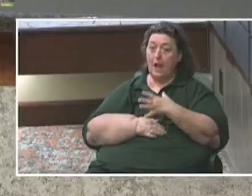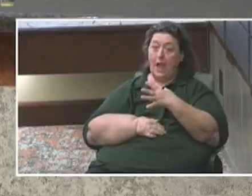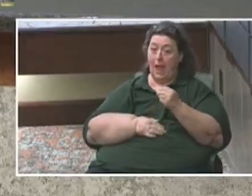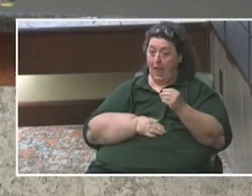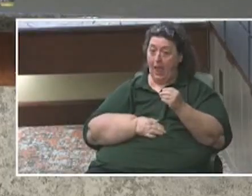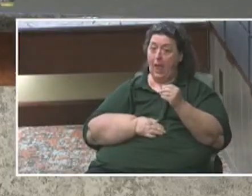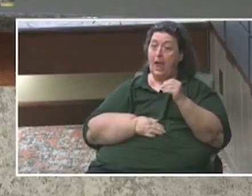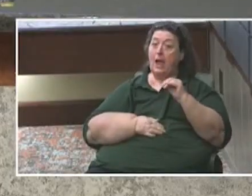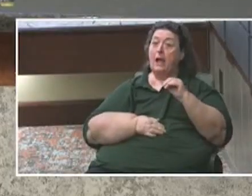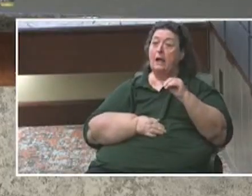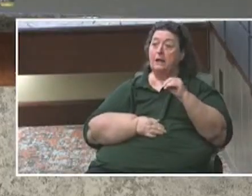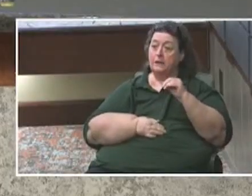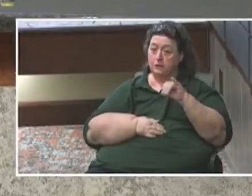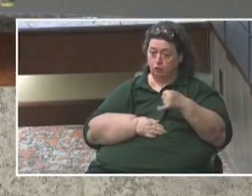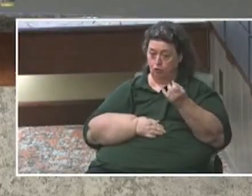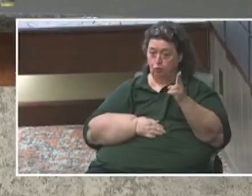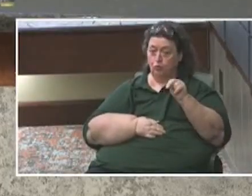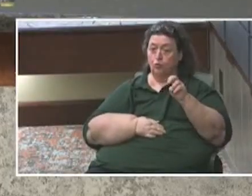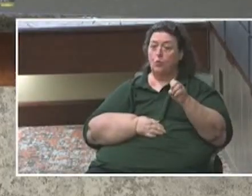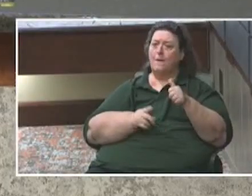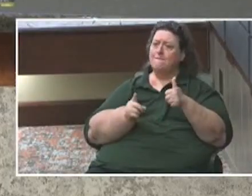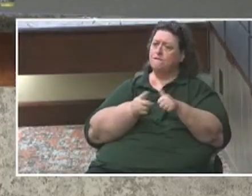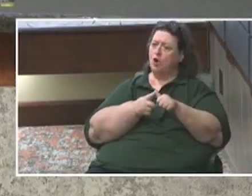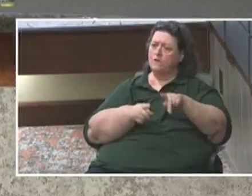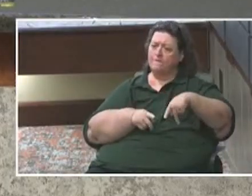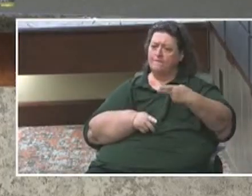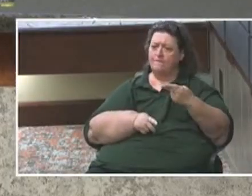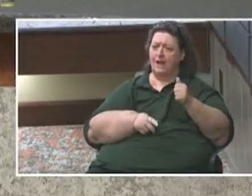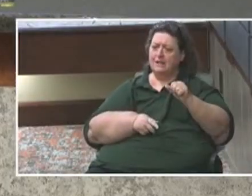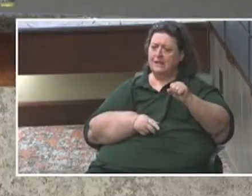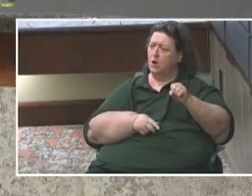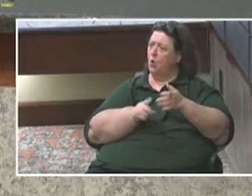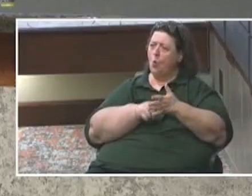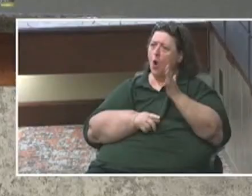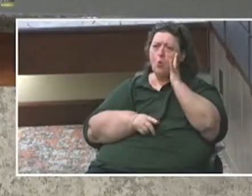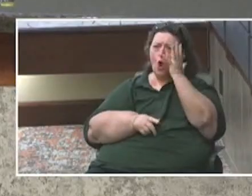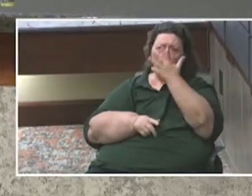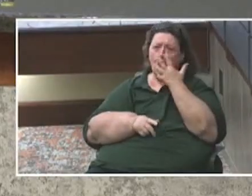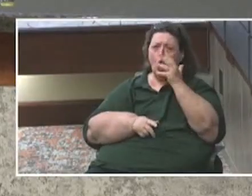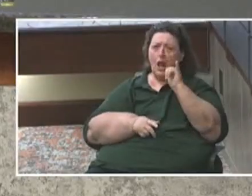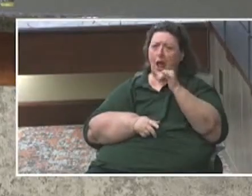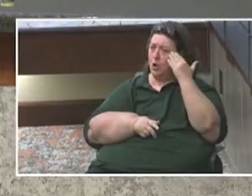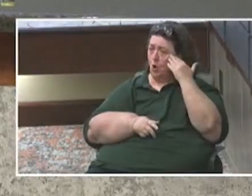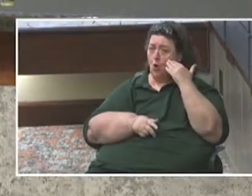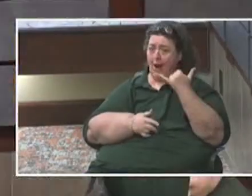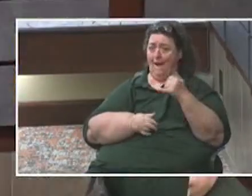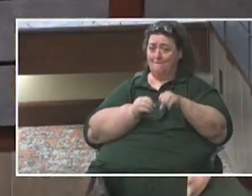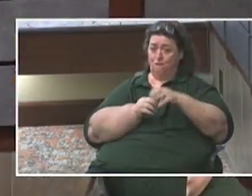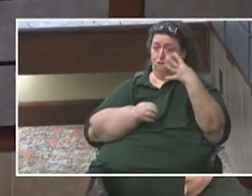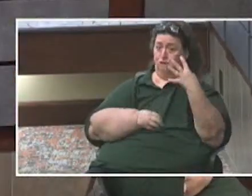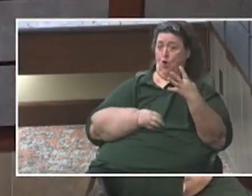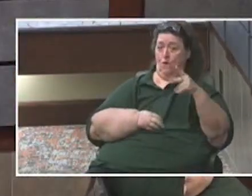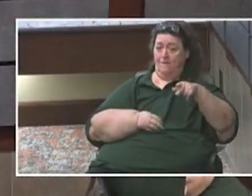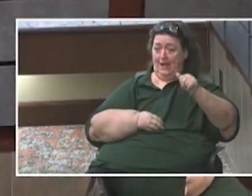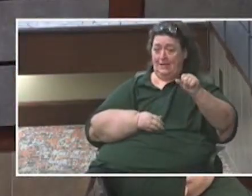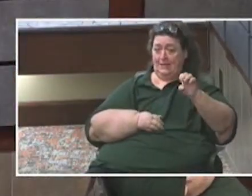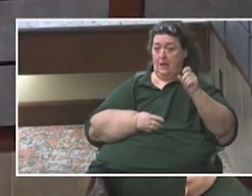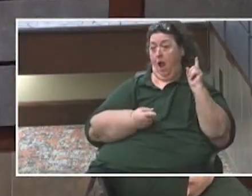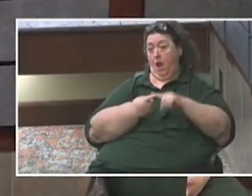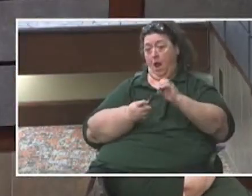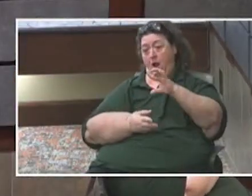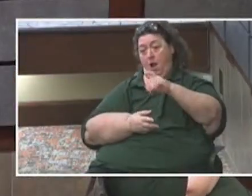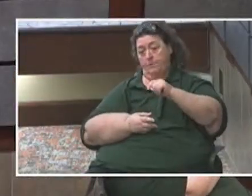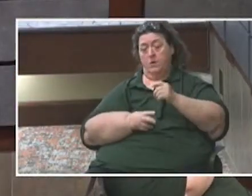And that June will be that first phase. And so what will that look like? So I know we're in 4 phases and we got to go to October. So